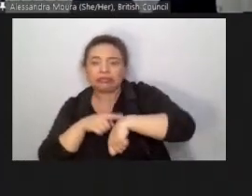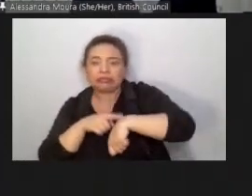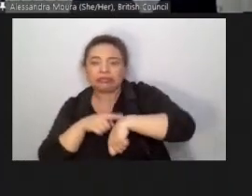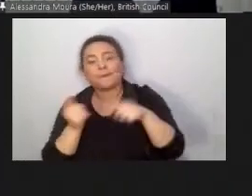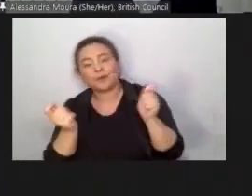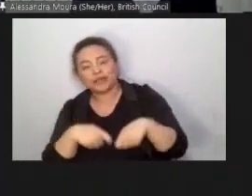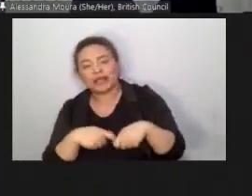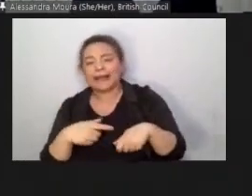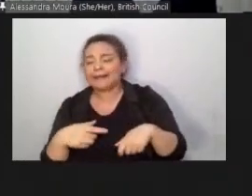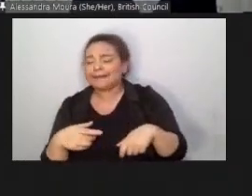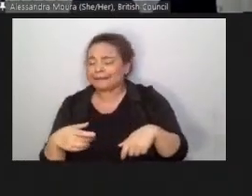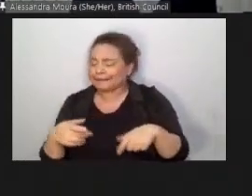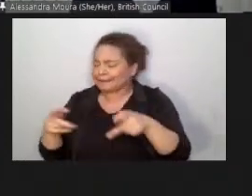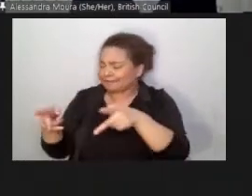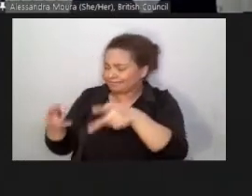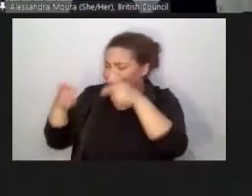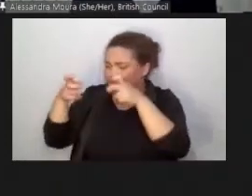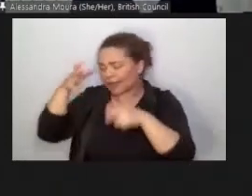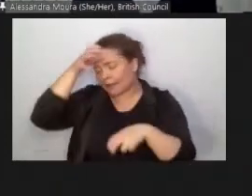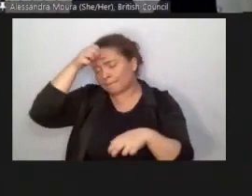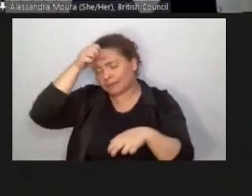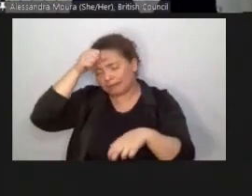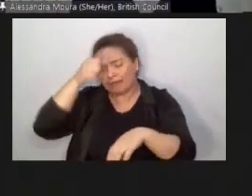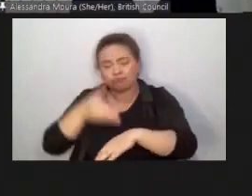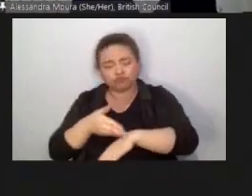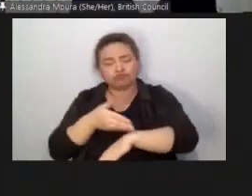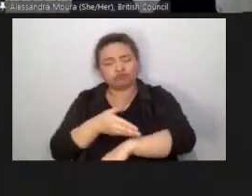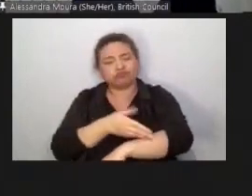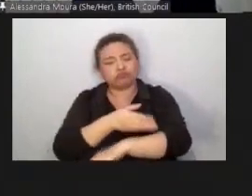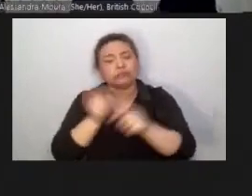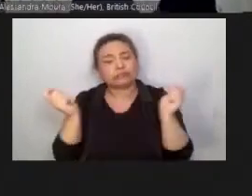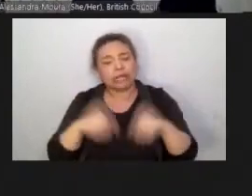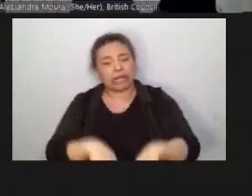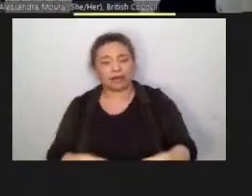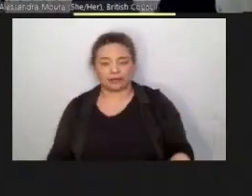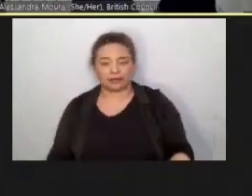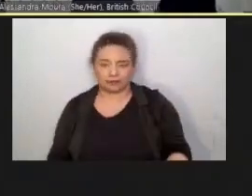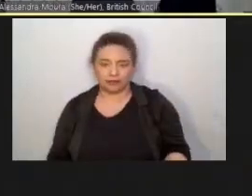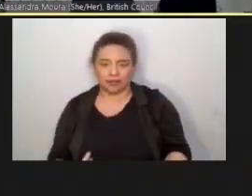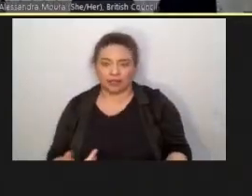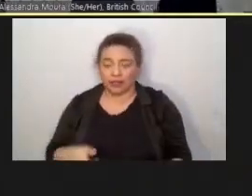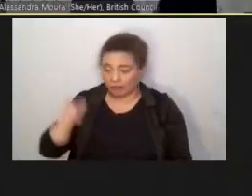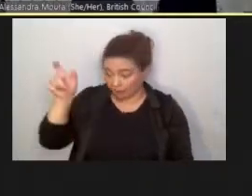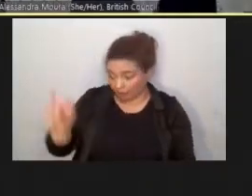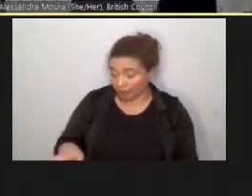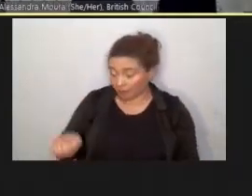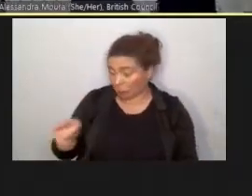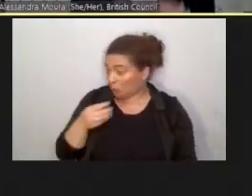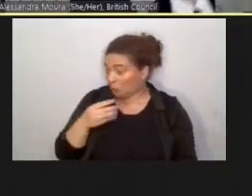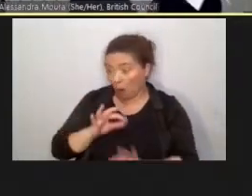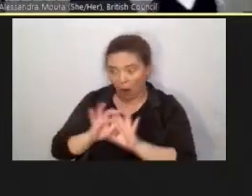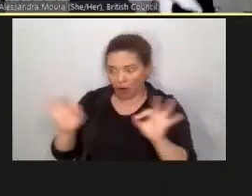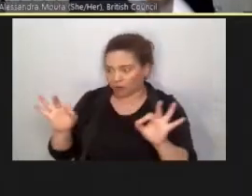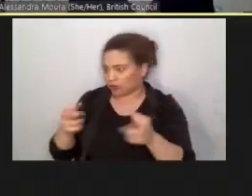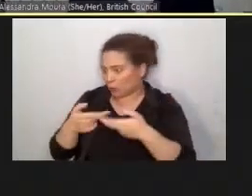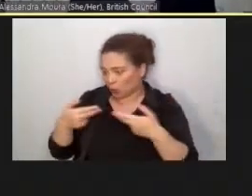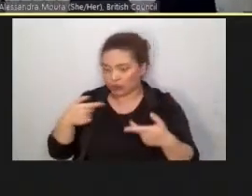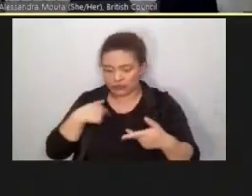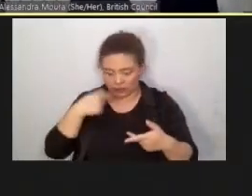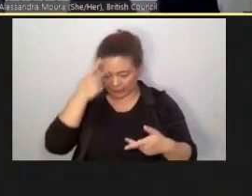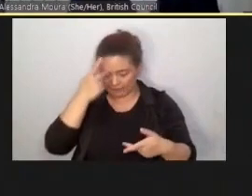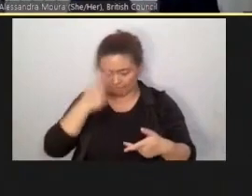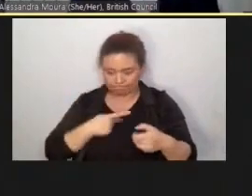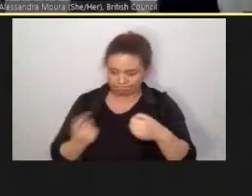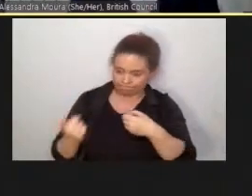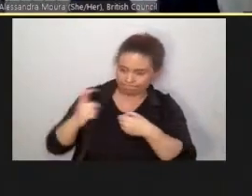you identifying someone you think is good at it. I think I found it. Marina has a